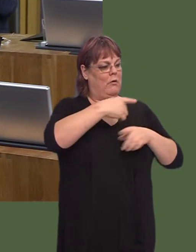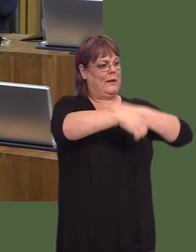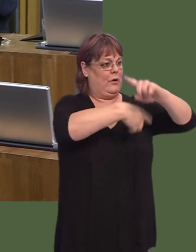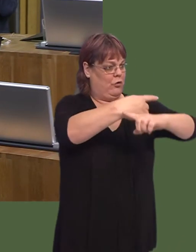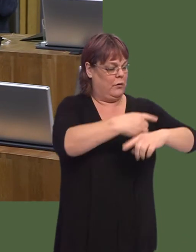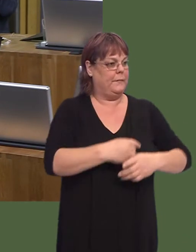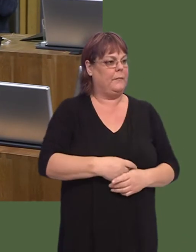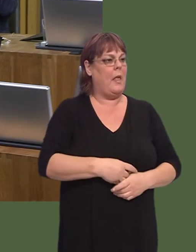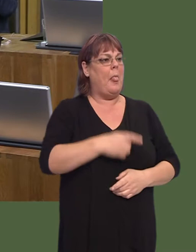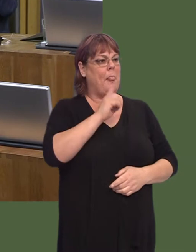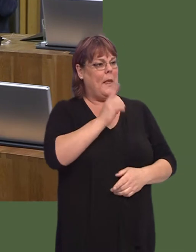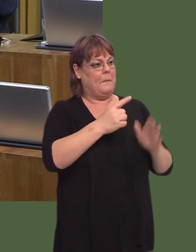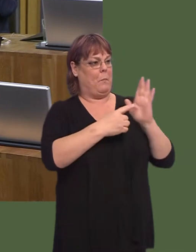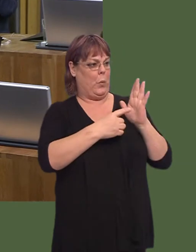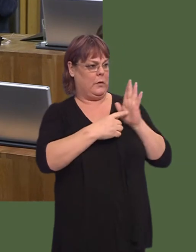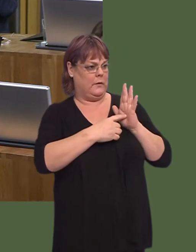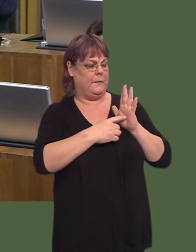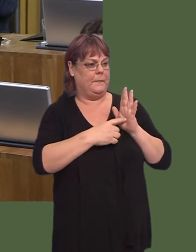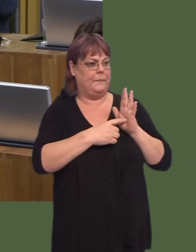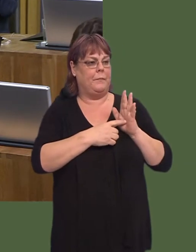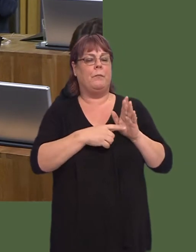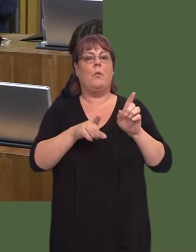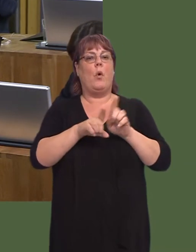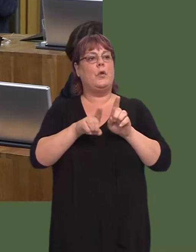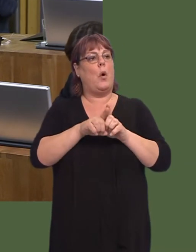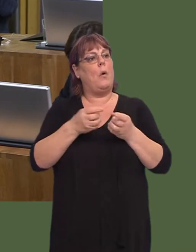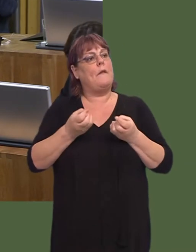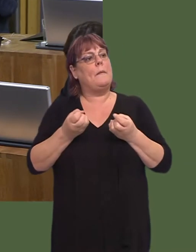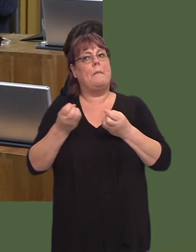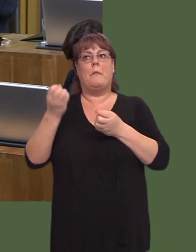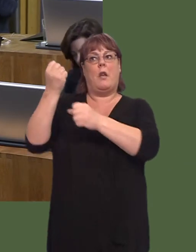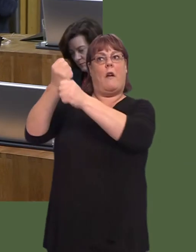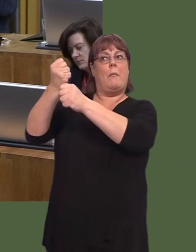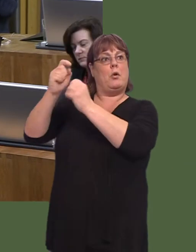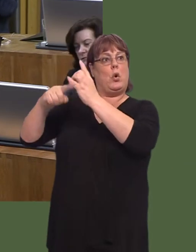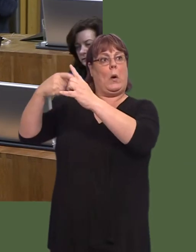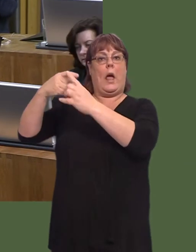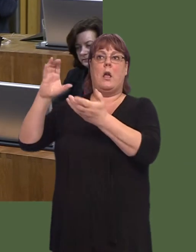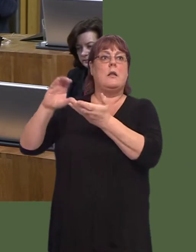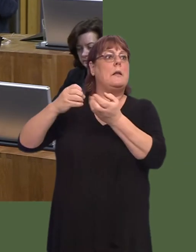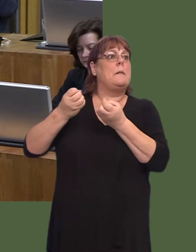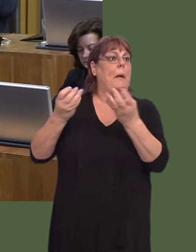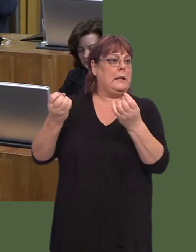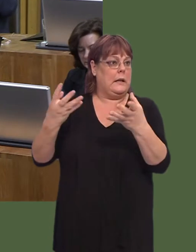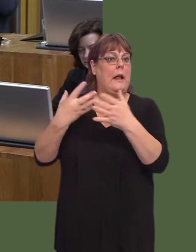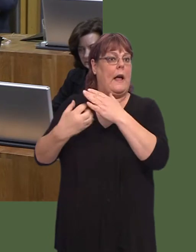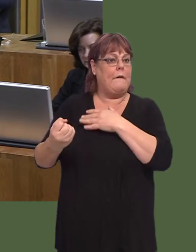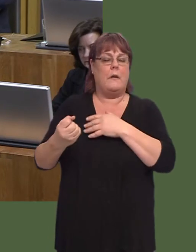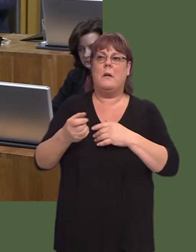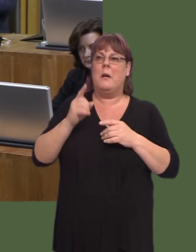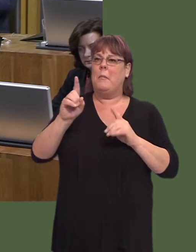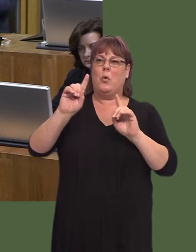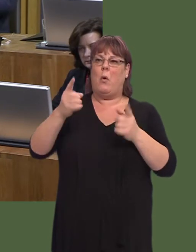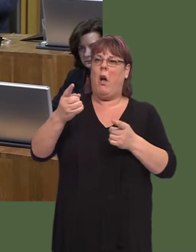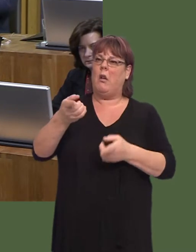18. That is something that is hugely important, on top of course, the spending that will come from government. But again, I say to him and his party,